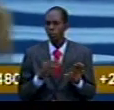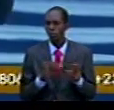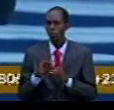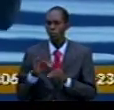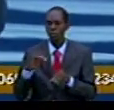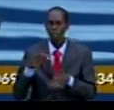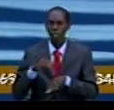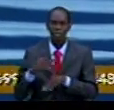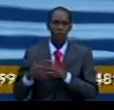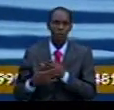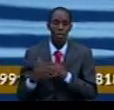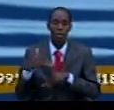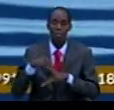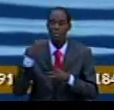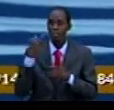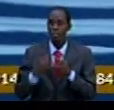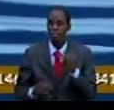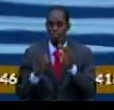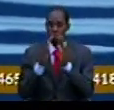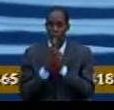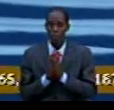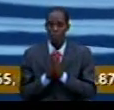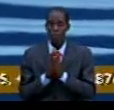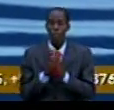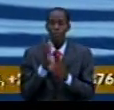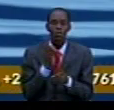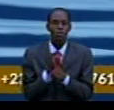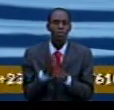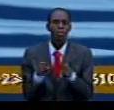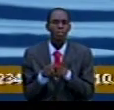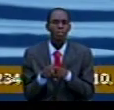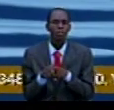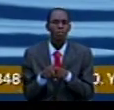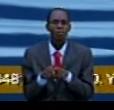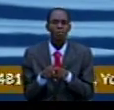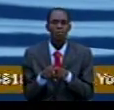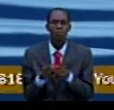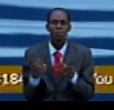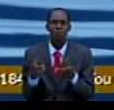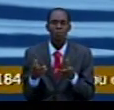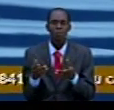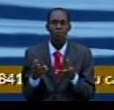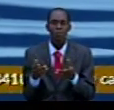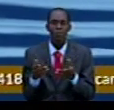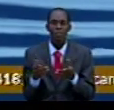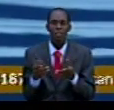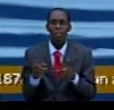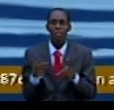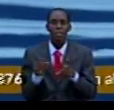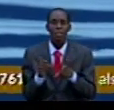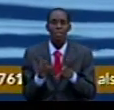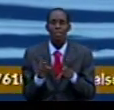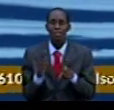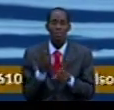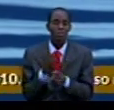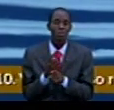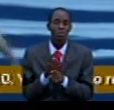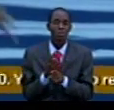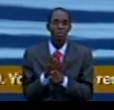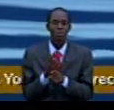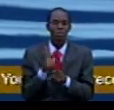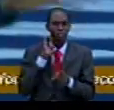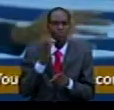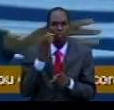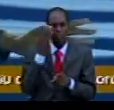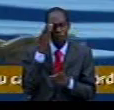the last amen, just like, I don't even know, as simple as it might have sounded, I noticed that everything